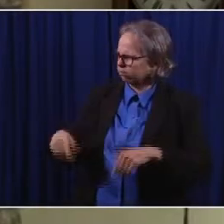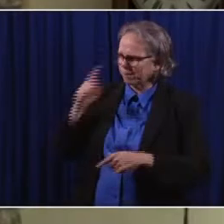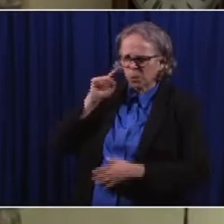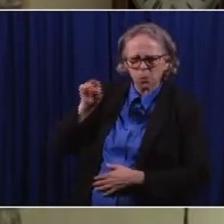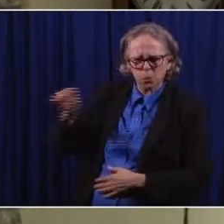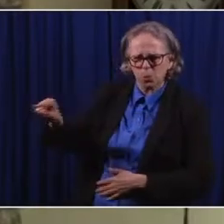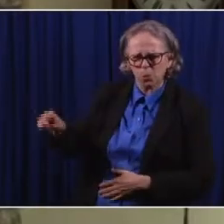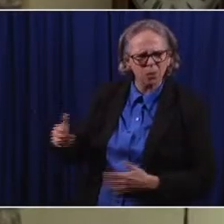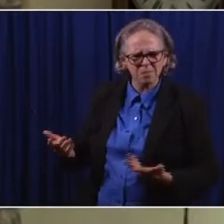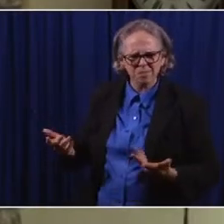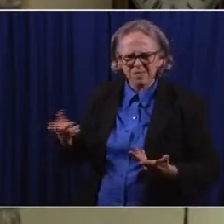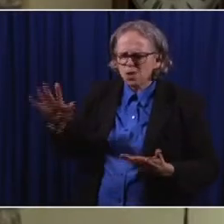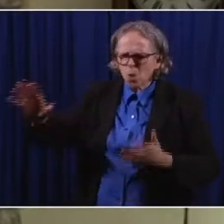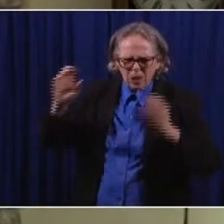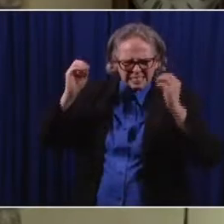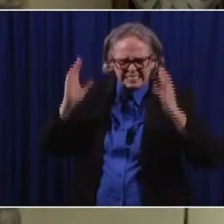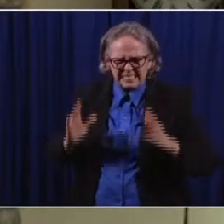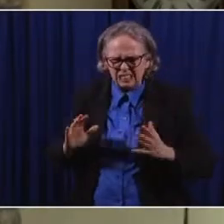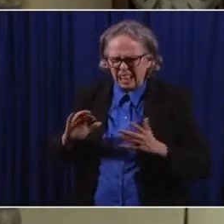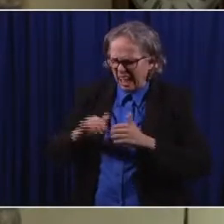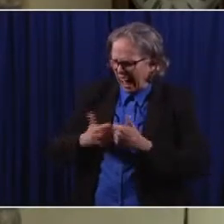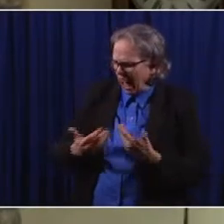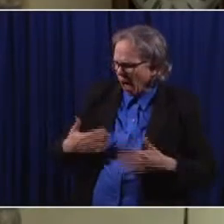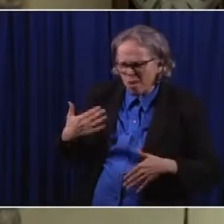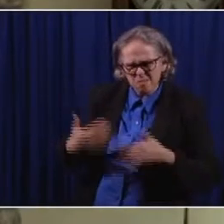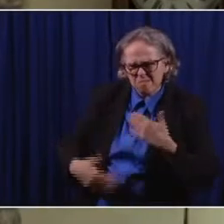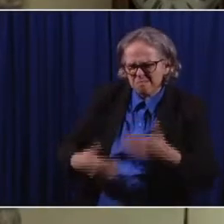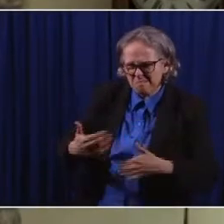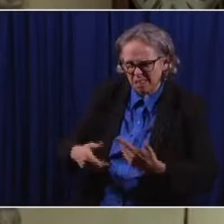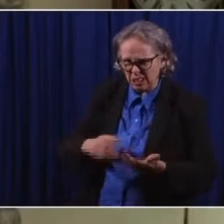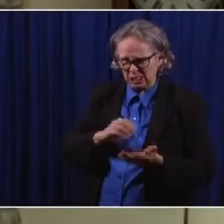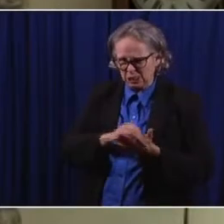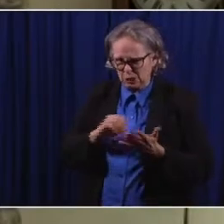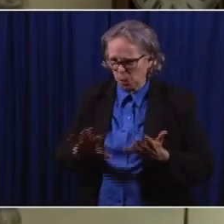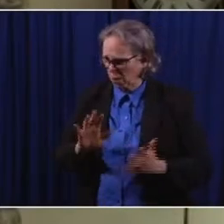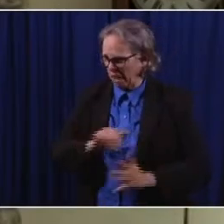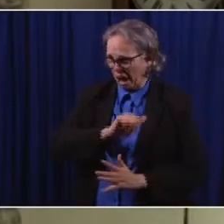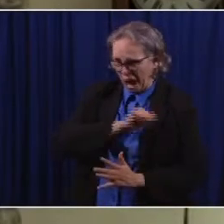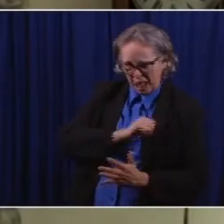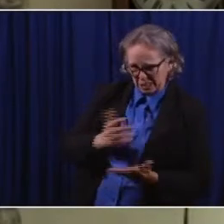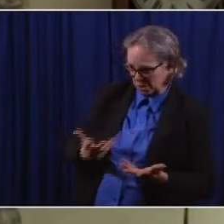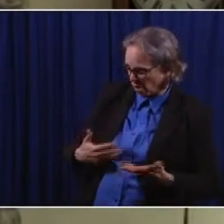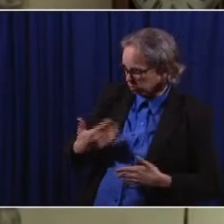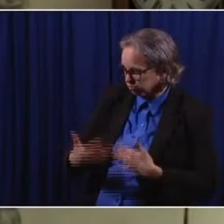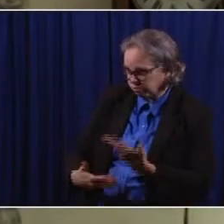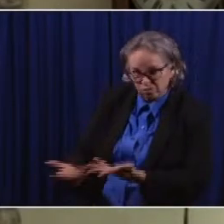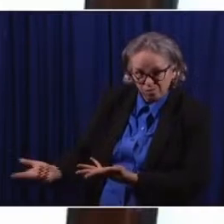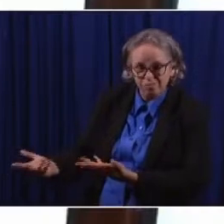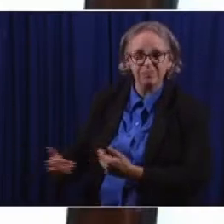Your teachers, how are they doing? How are the students doing? Yeah, the students, I'll